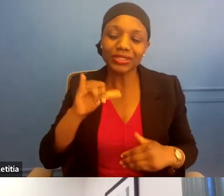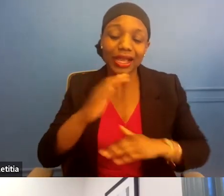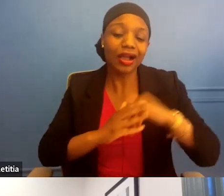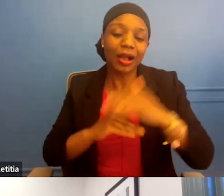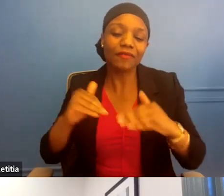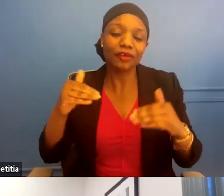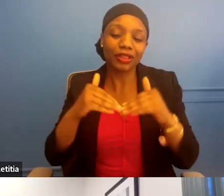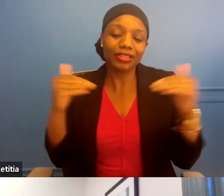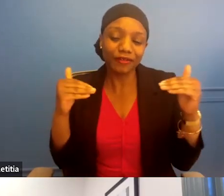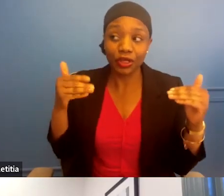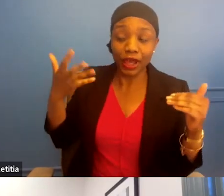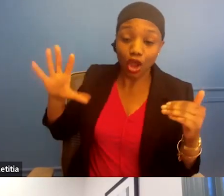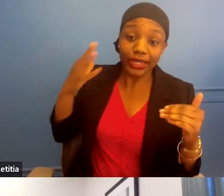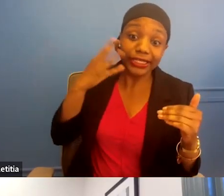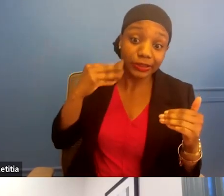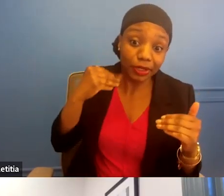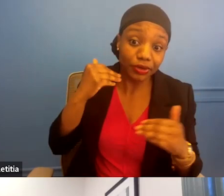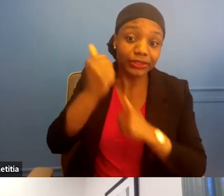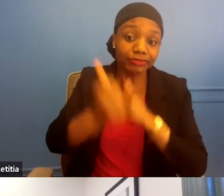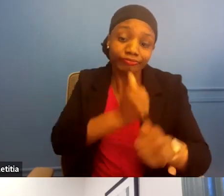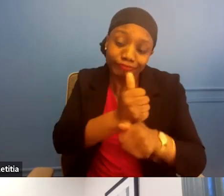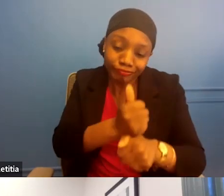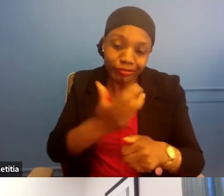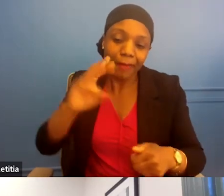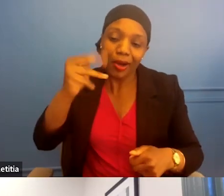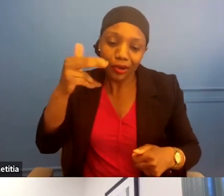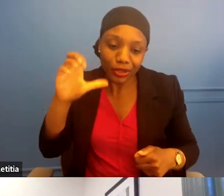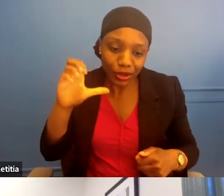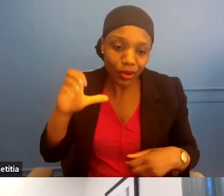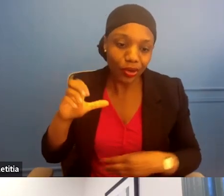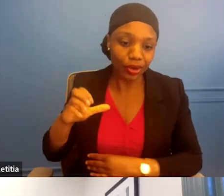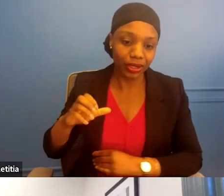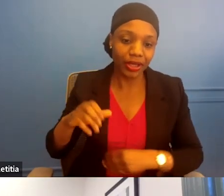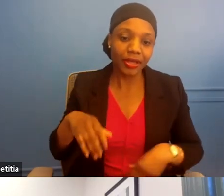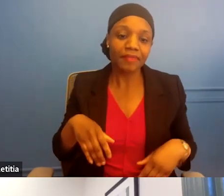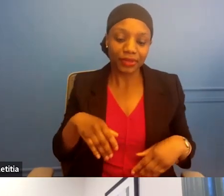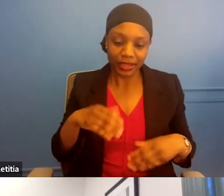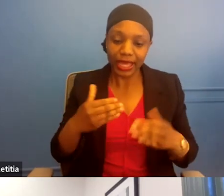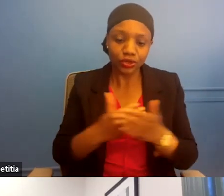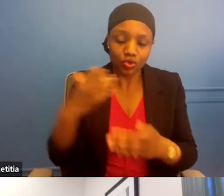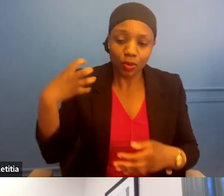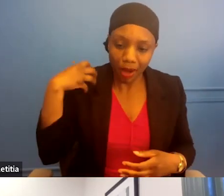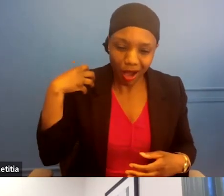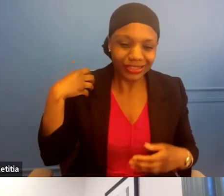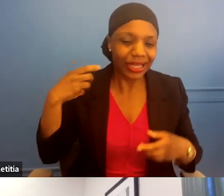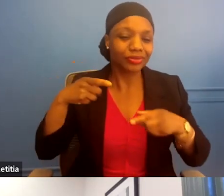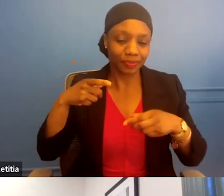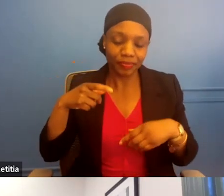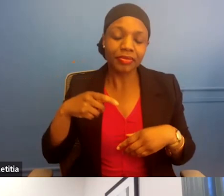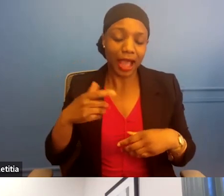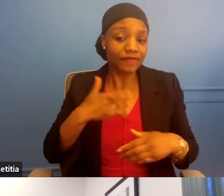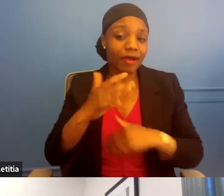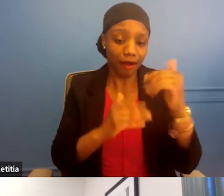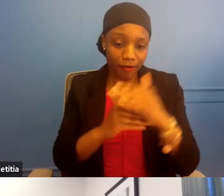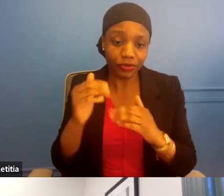Holyoke. They were in the workforce. You're intimidated by that new boss or whoever it is, but I felt comfortable with them, and